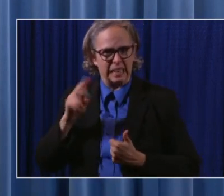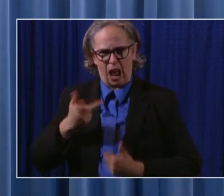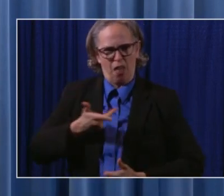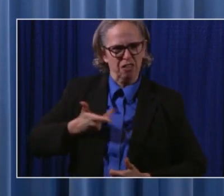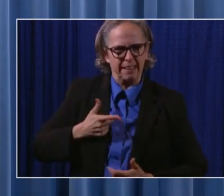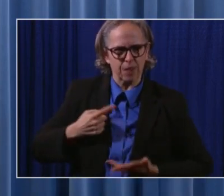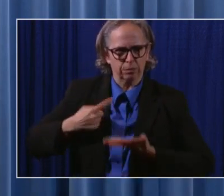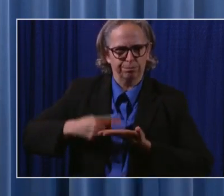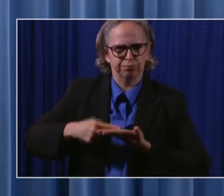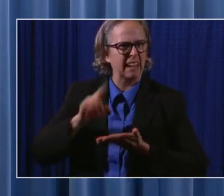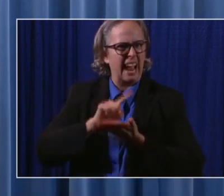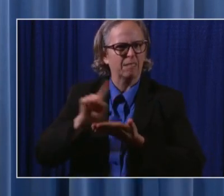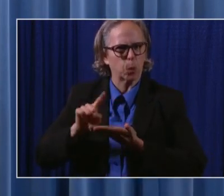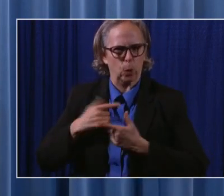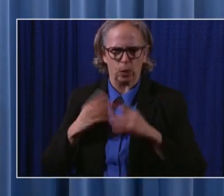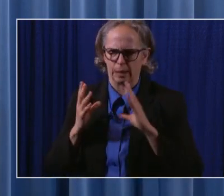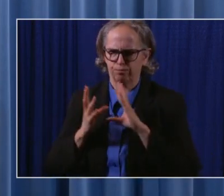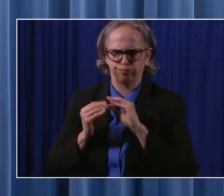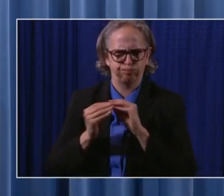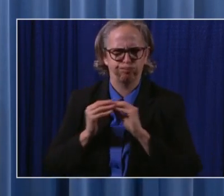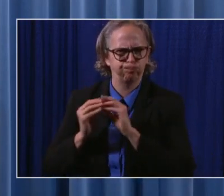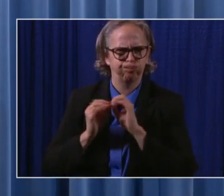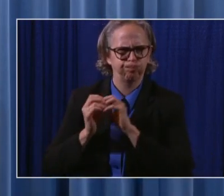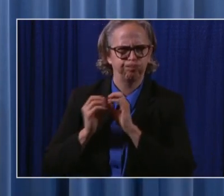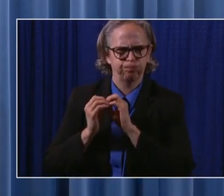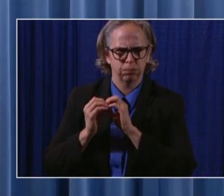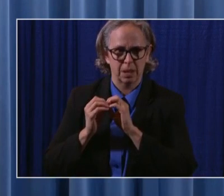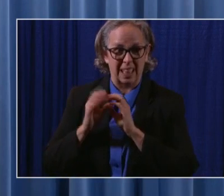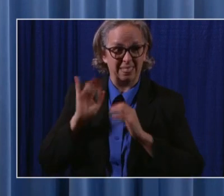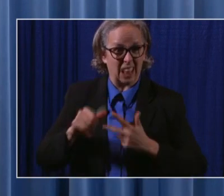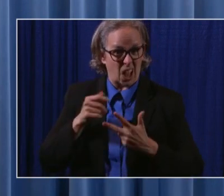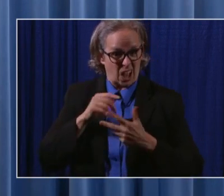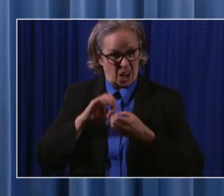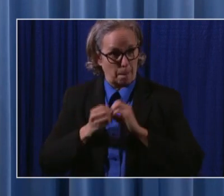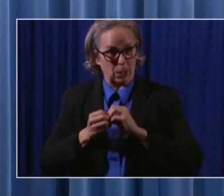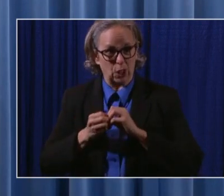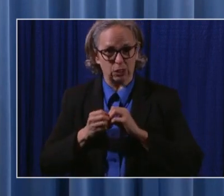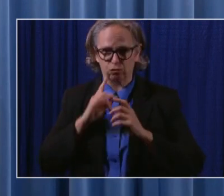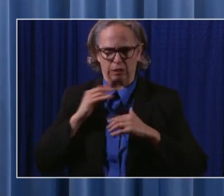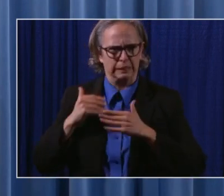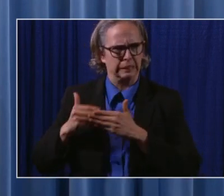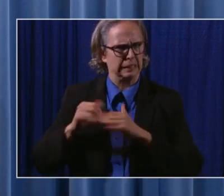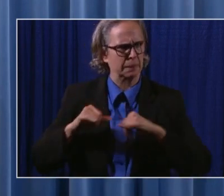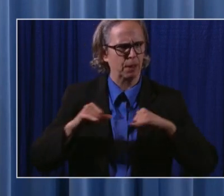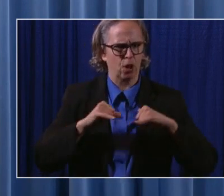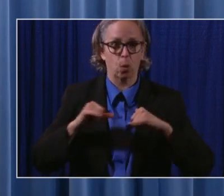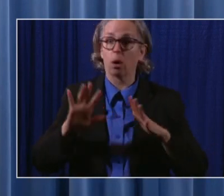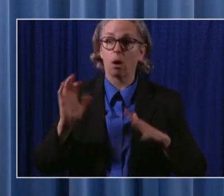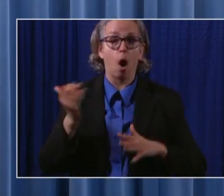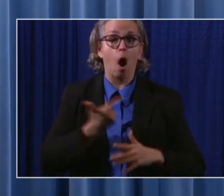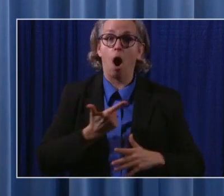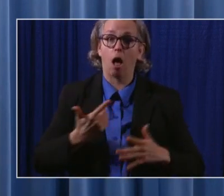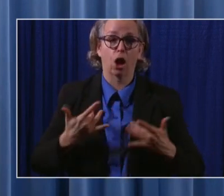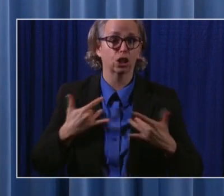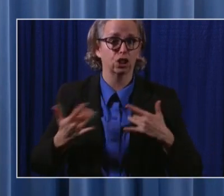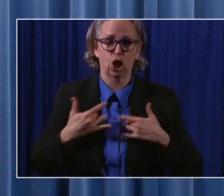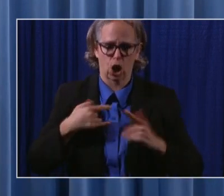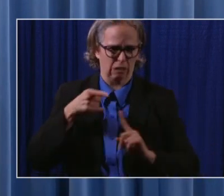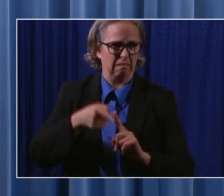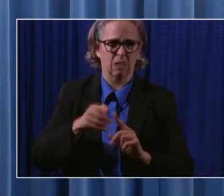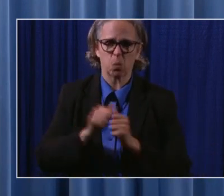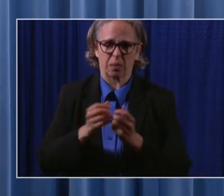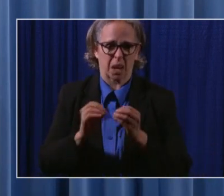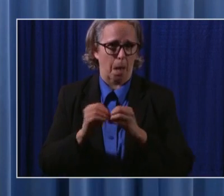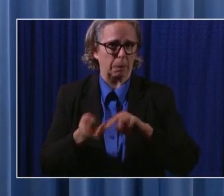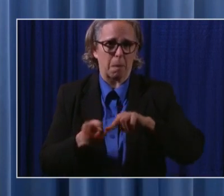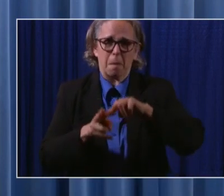are not totally dissimilar, fairly close, and we're all concerned. We're all concerned about what's going on in our states. As I said,